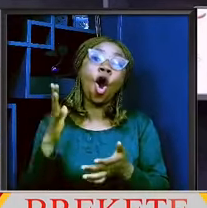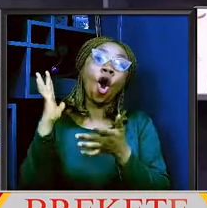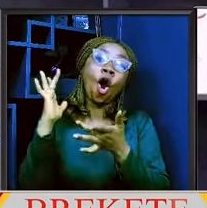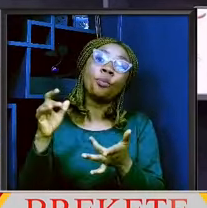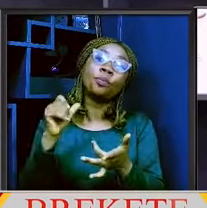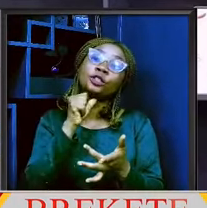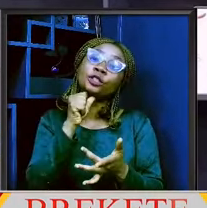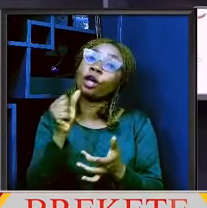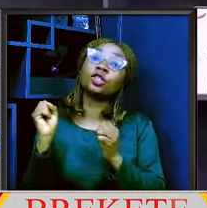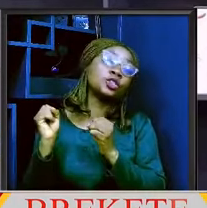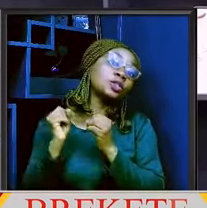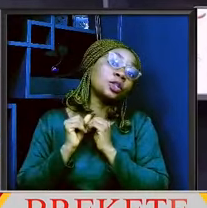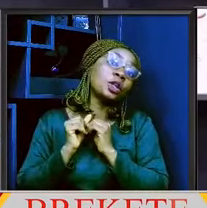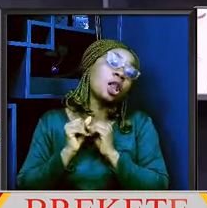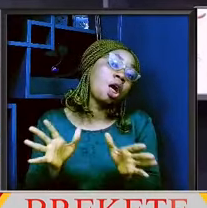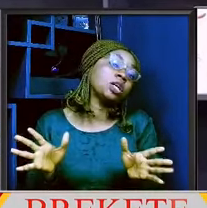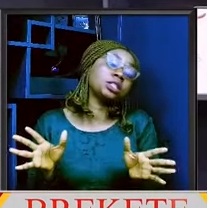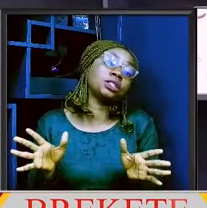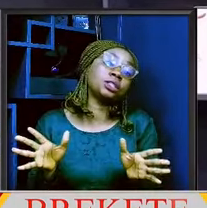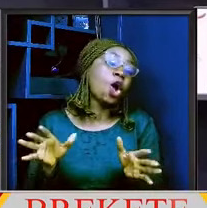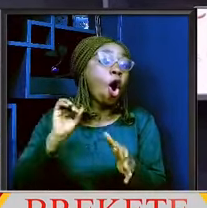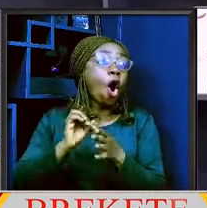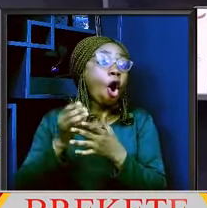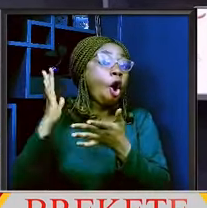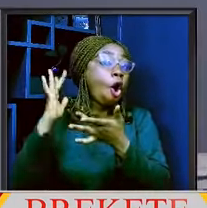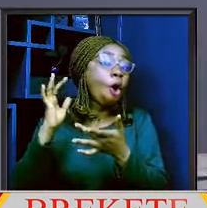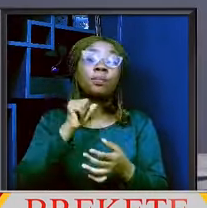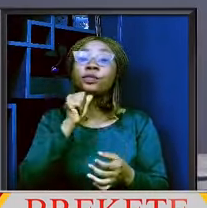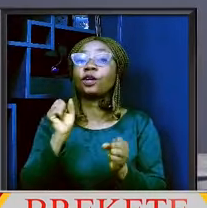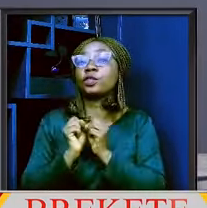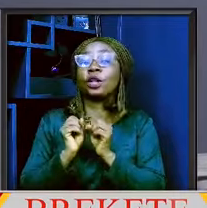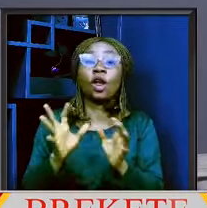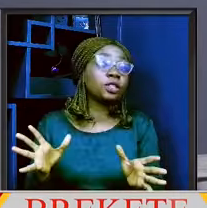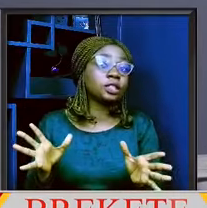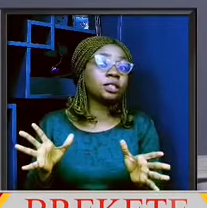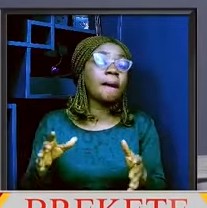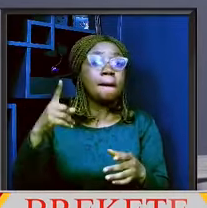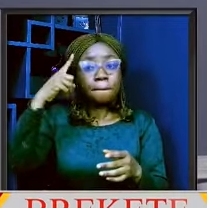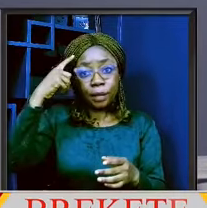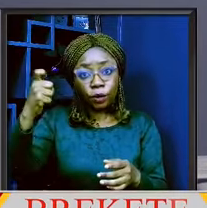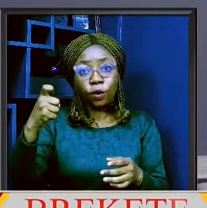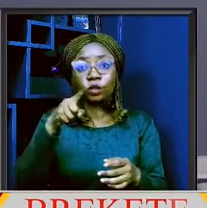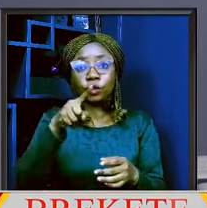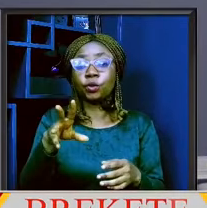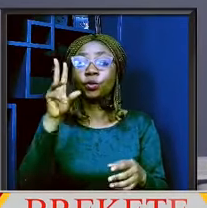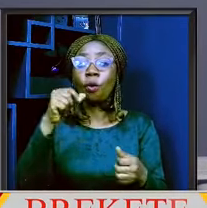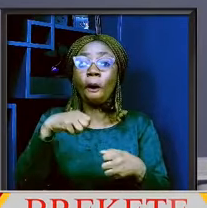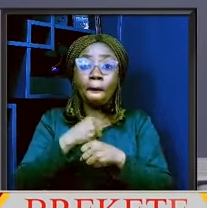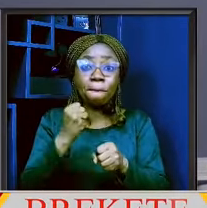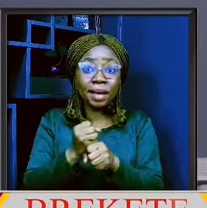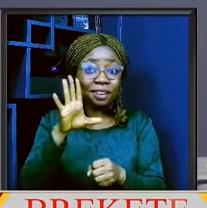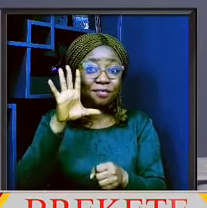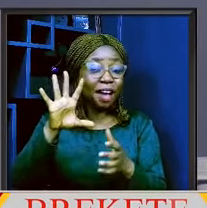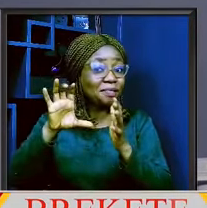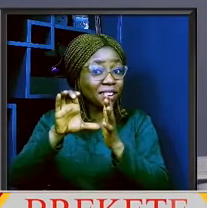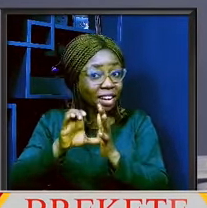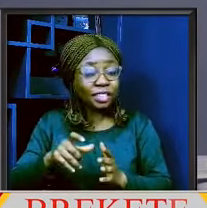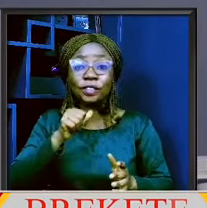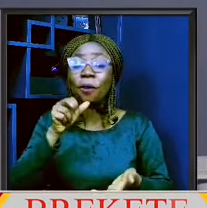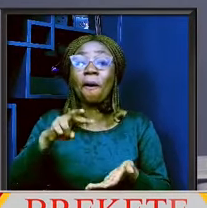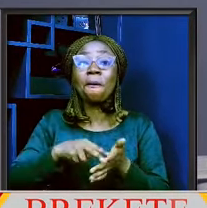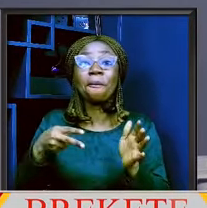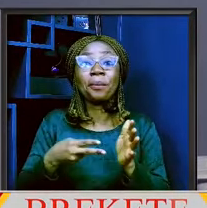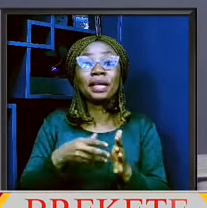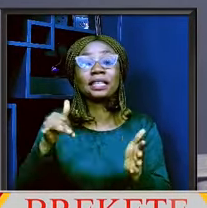not. Yeah. All hope. All hope. Because you no make 5 credit, no mean